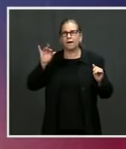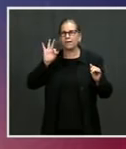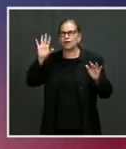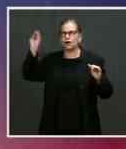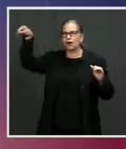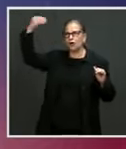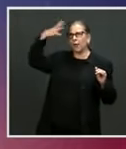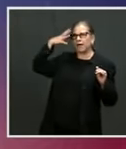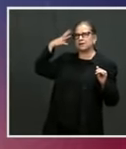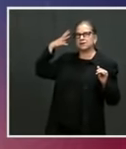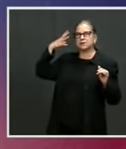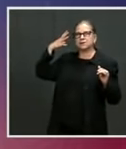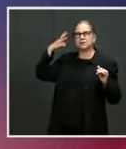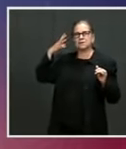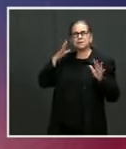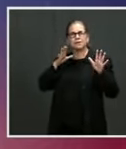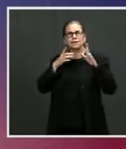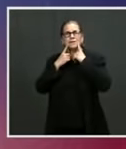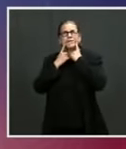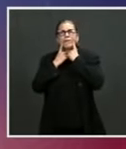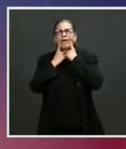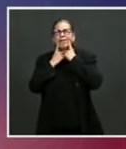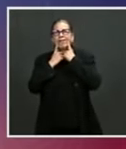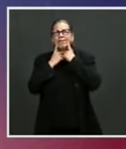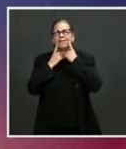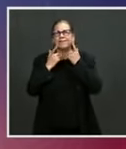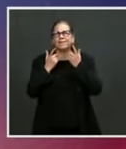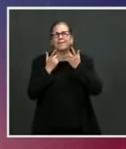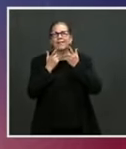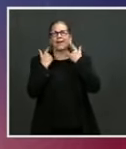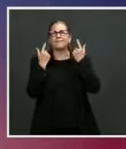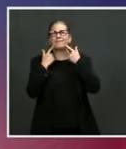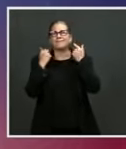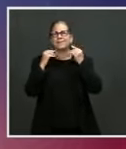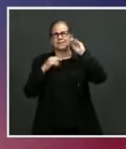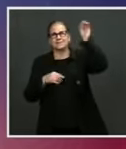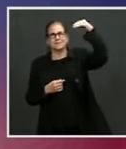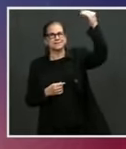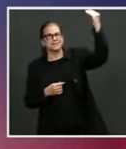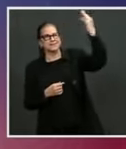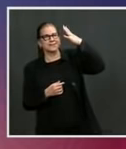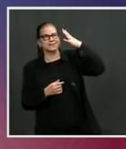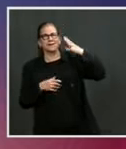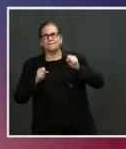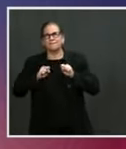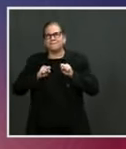their laughter, their essential, vibrant, and transcendent humanity.